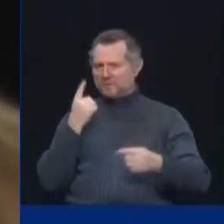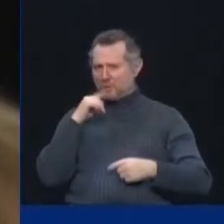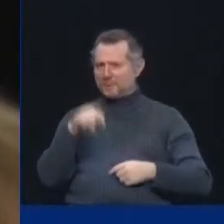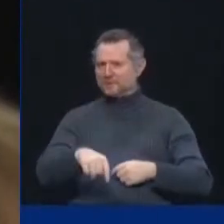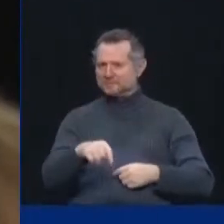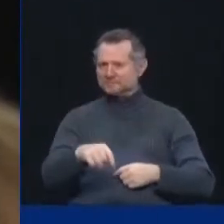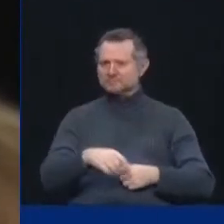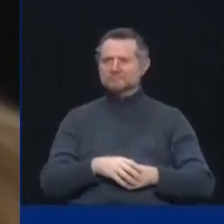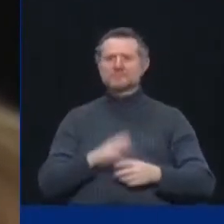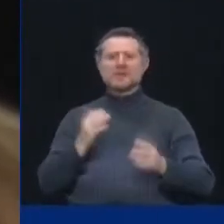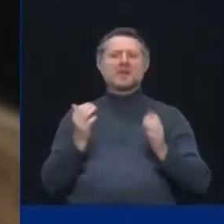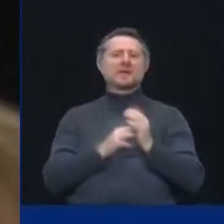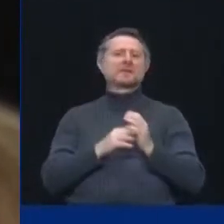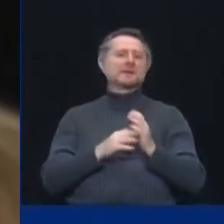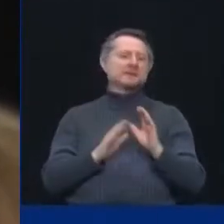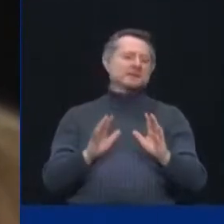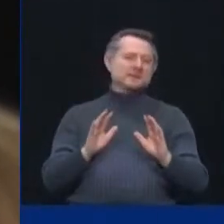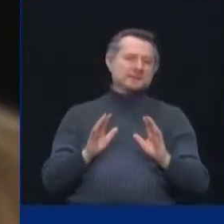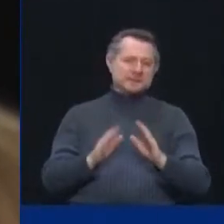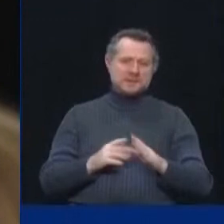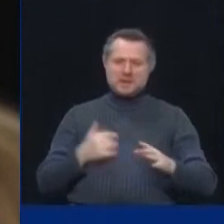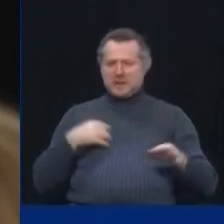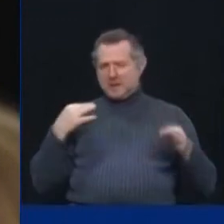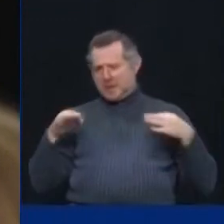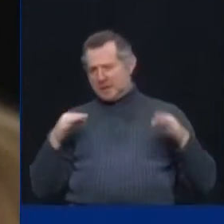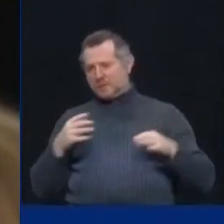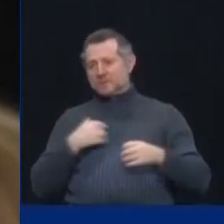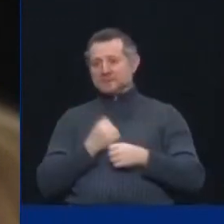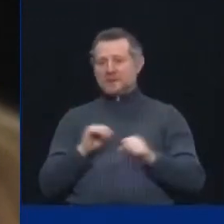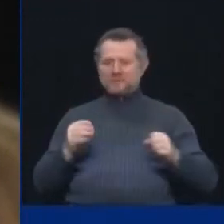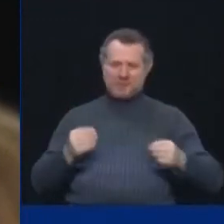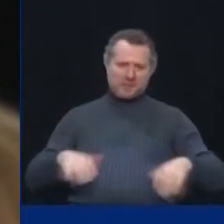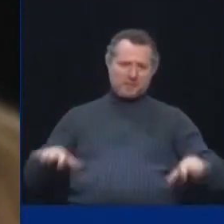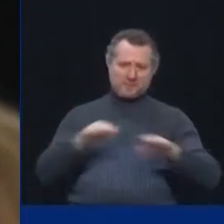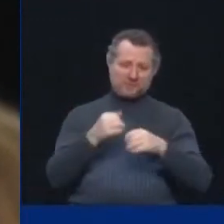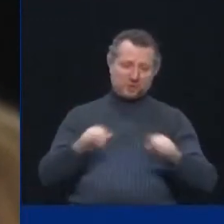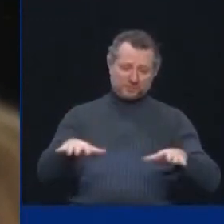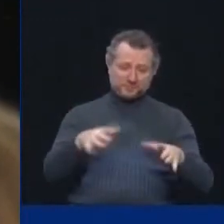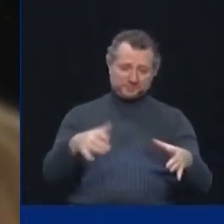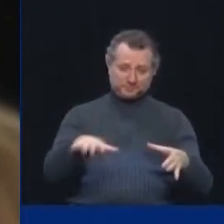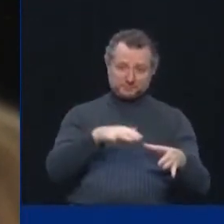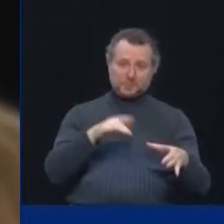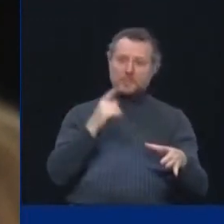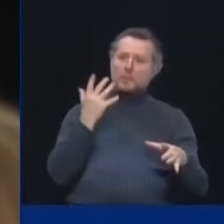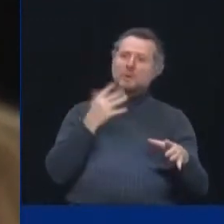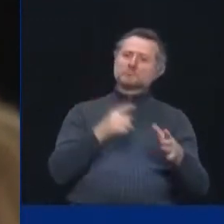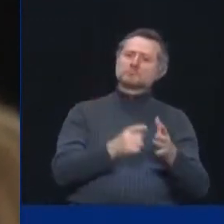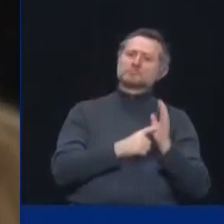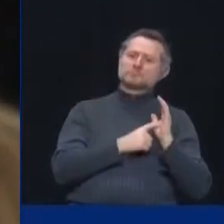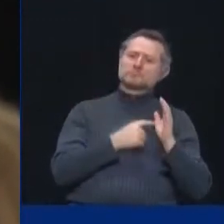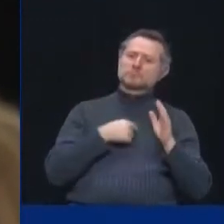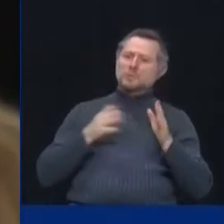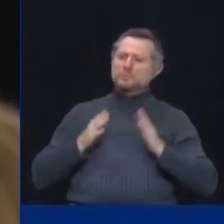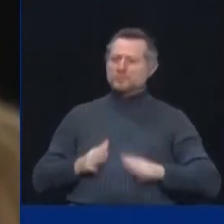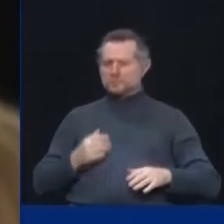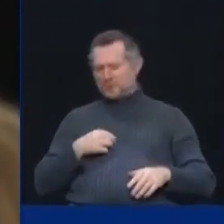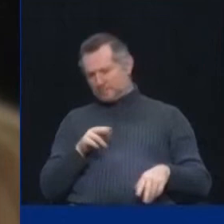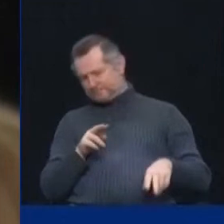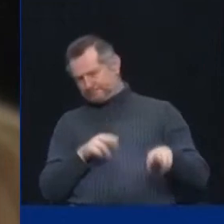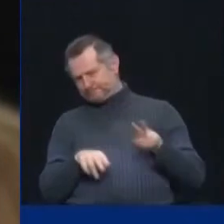You know, again, I talked about Freedom Land, and I talked about what it took for somebody to look at that plot of land to think